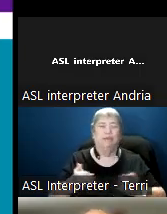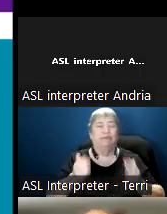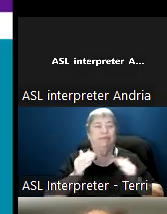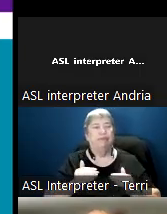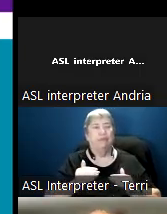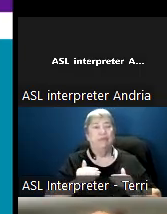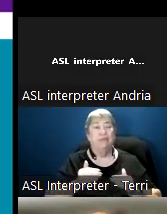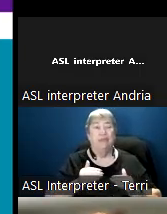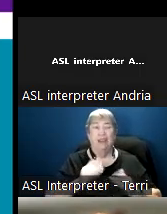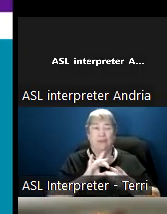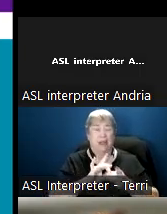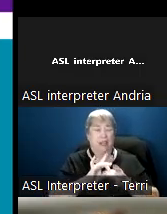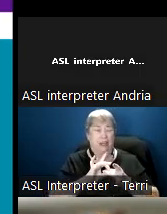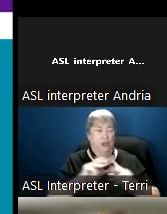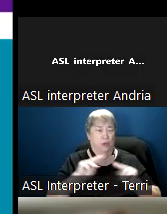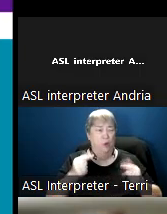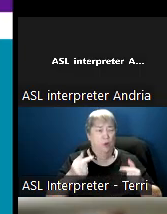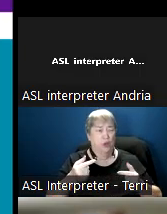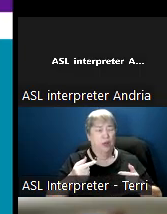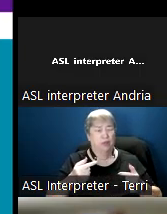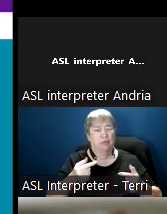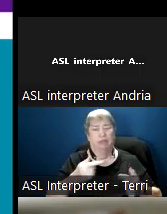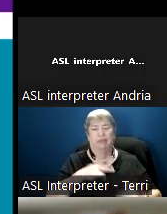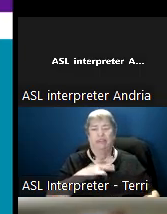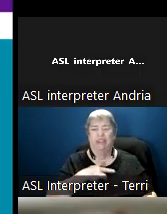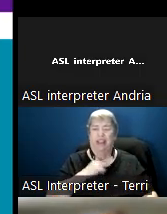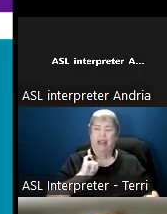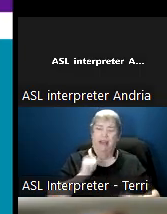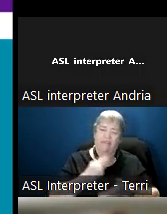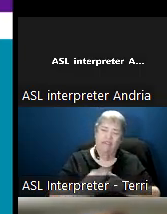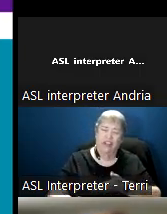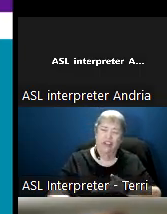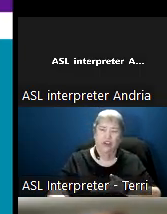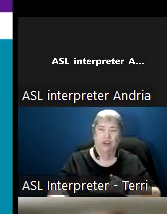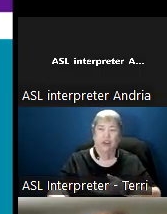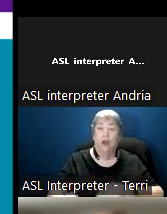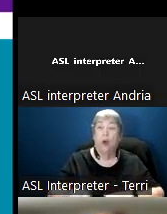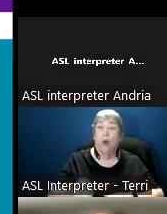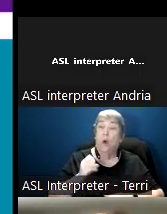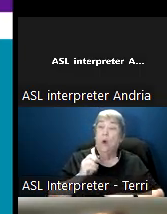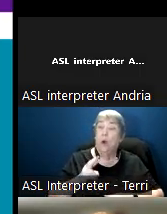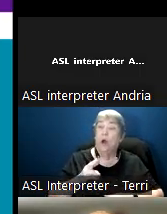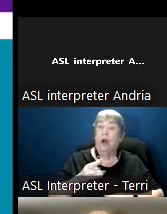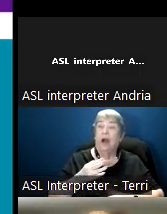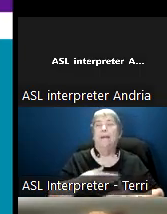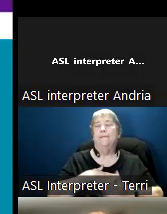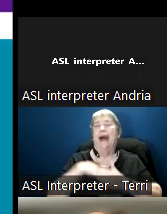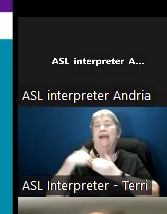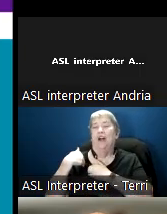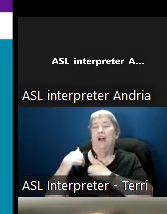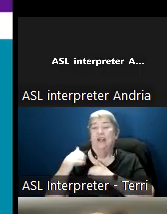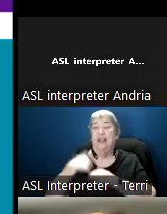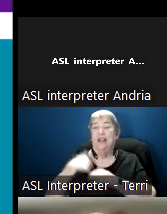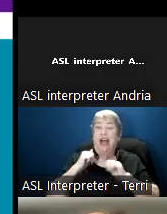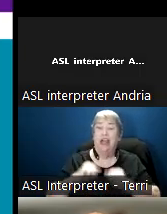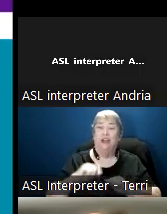work. It's my fault. If I just could blink, they would be less angry, right? That's that self-blame and shame,